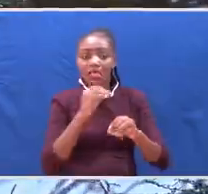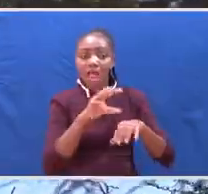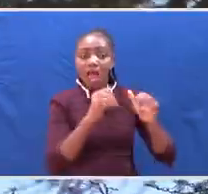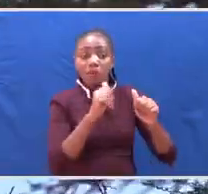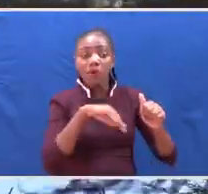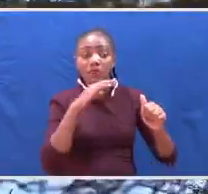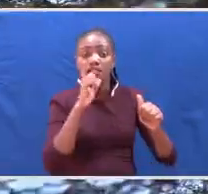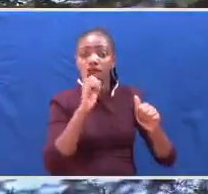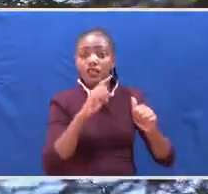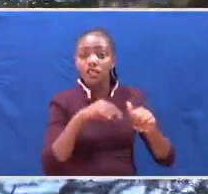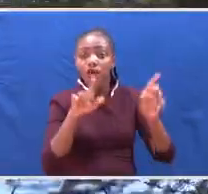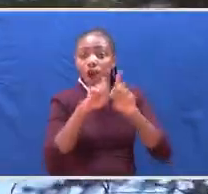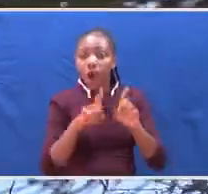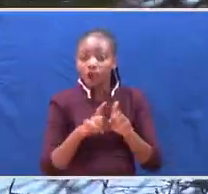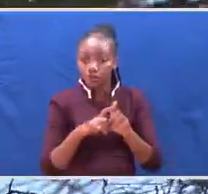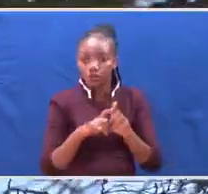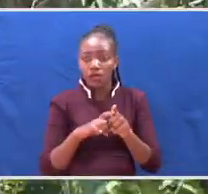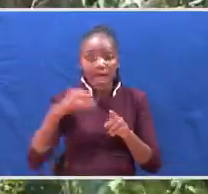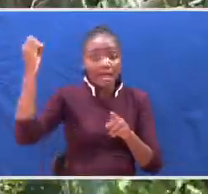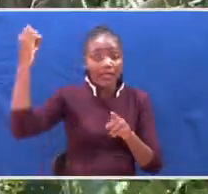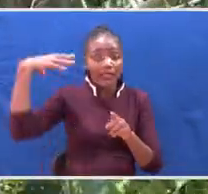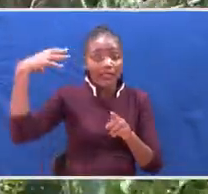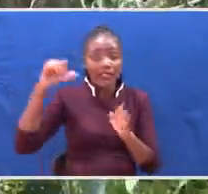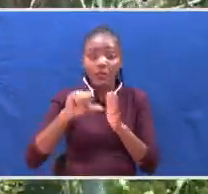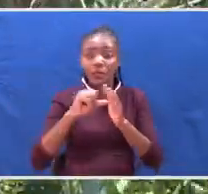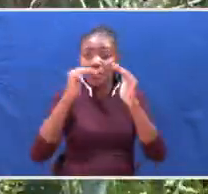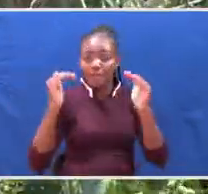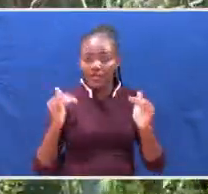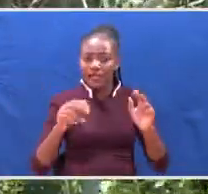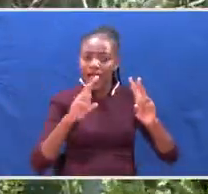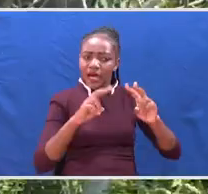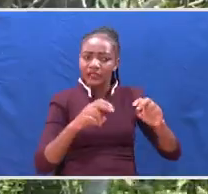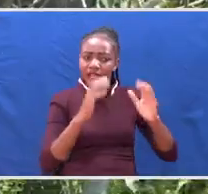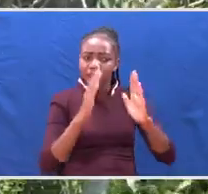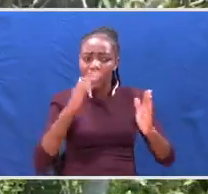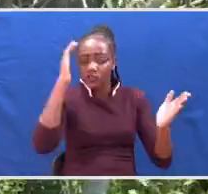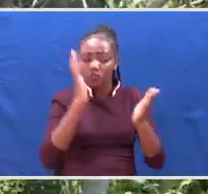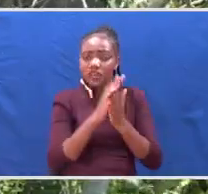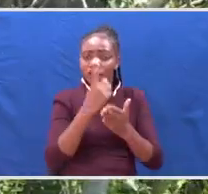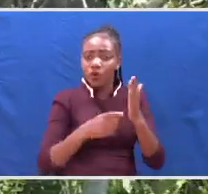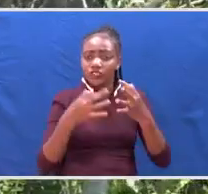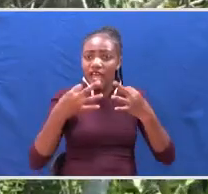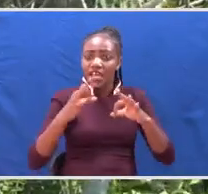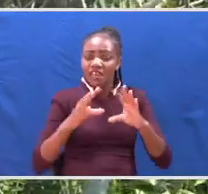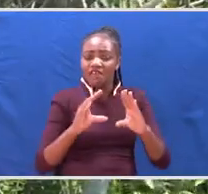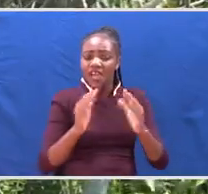and electrocution by power lines. Researchers believe if there is no urgent